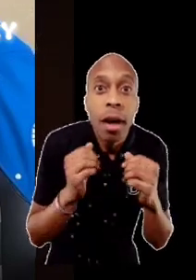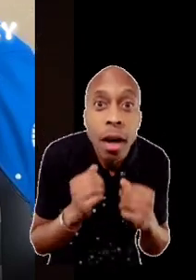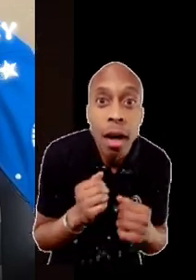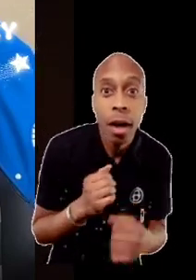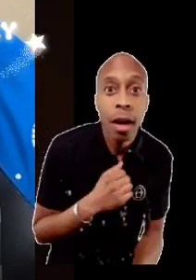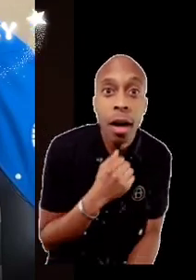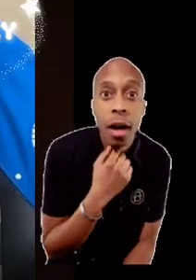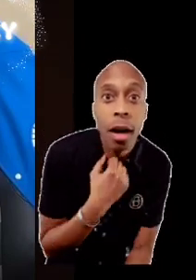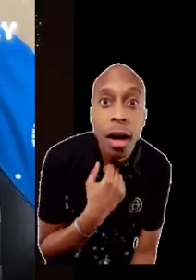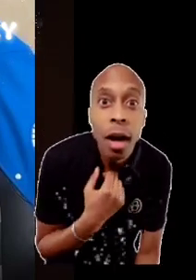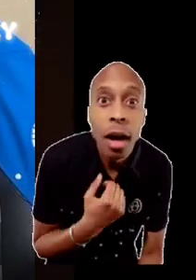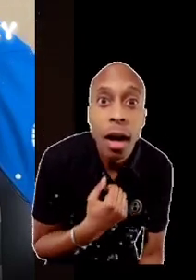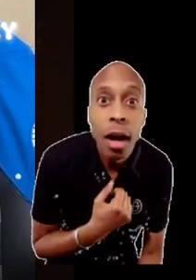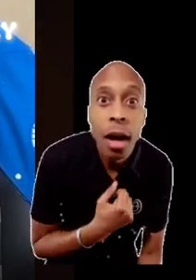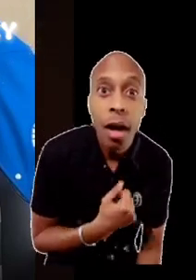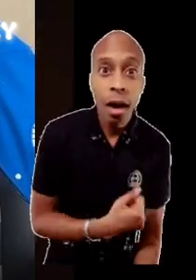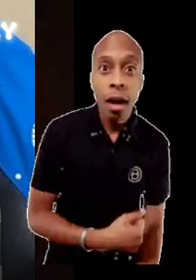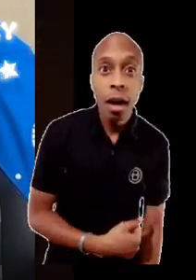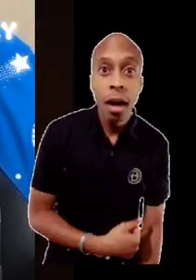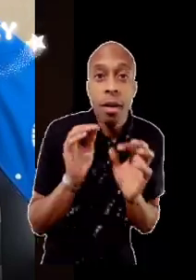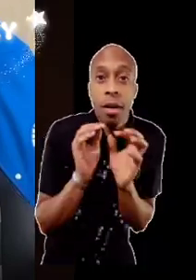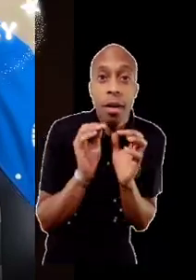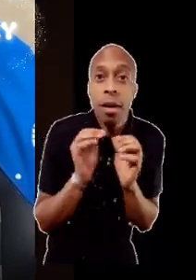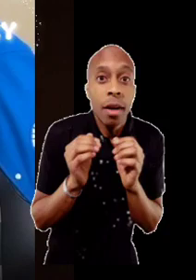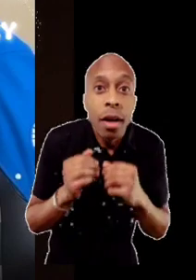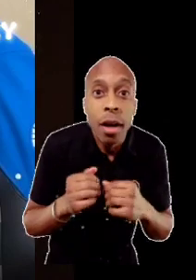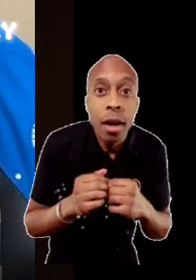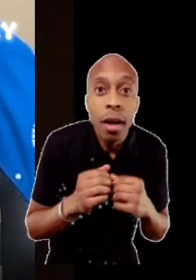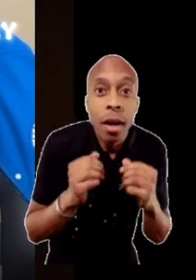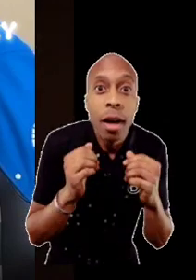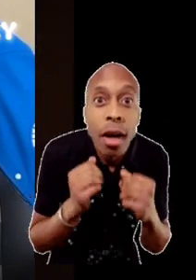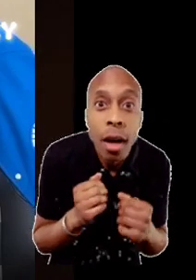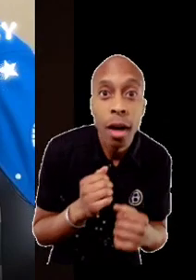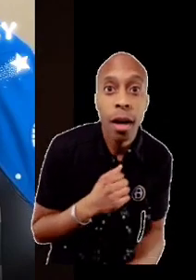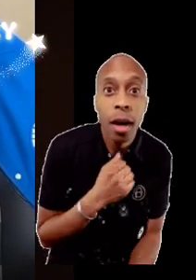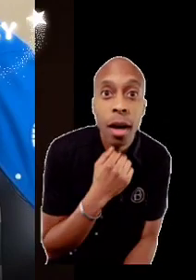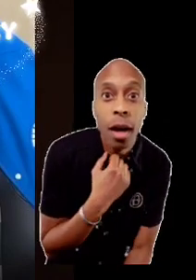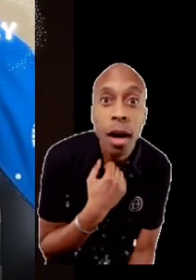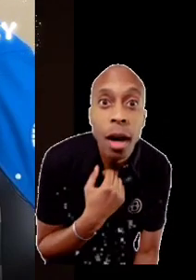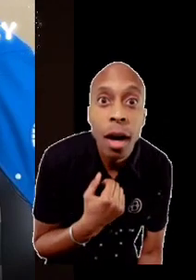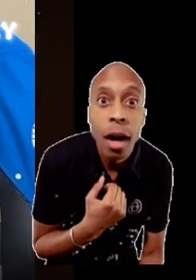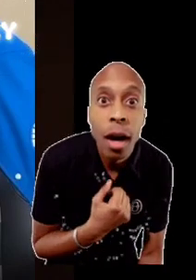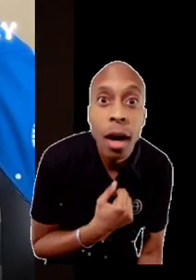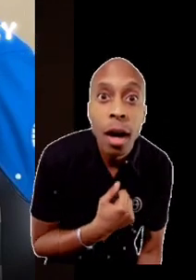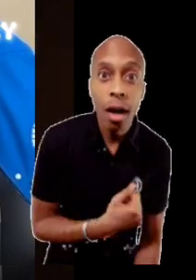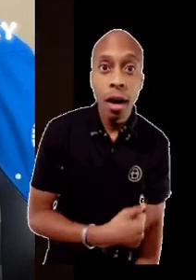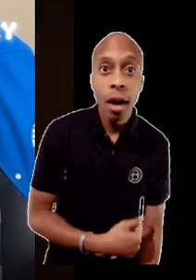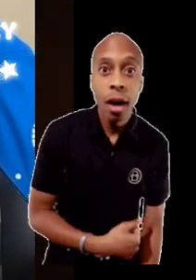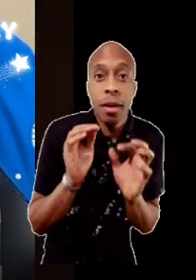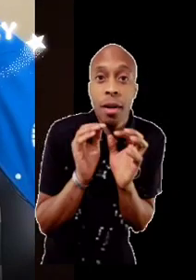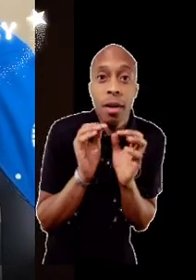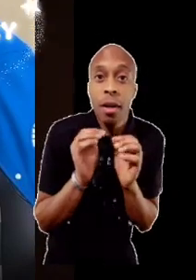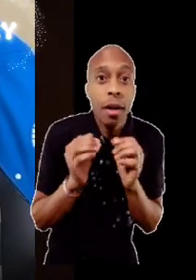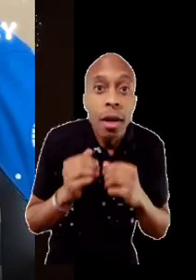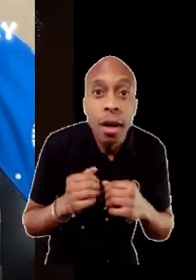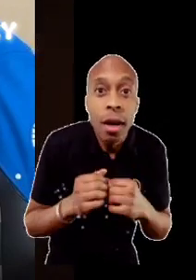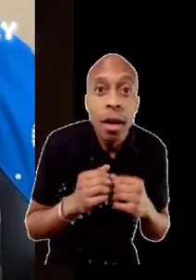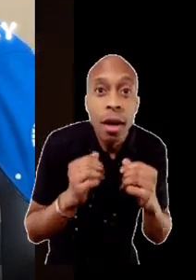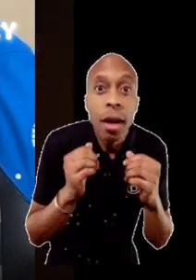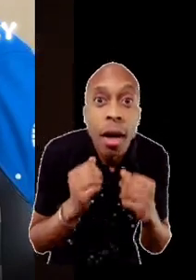Matlock, big up yourself. Anyway you're there. You know the only two will